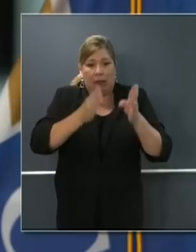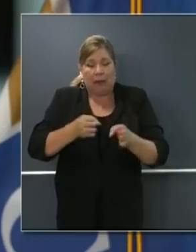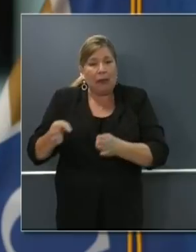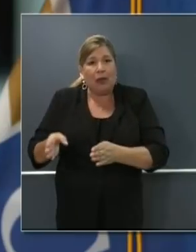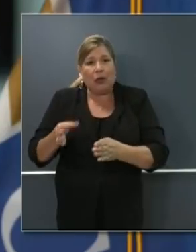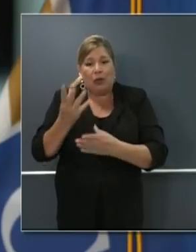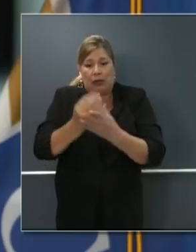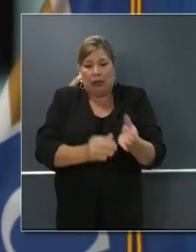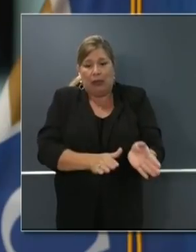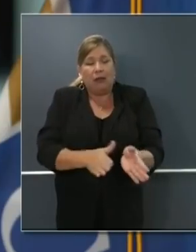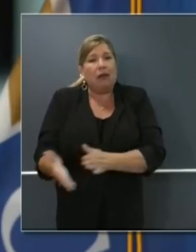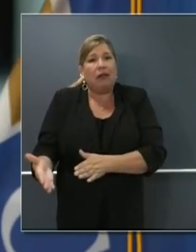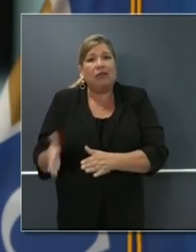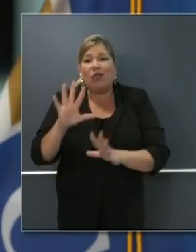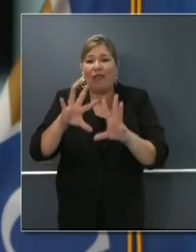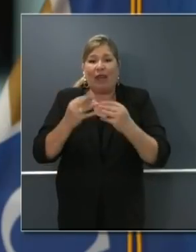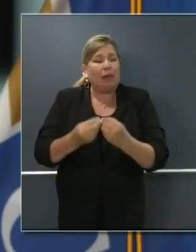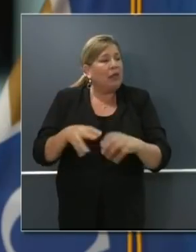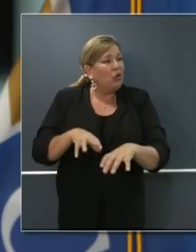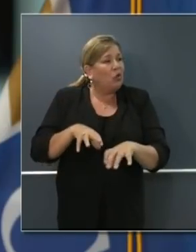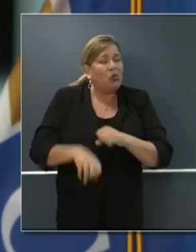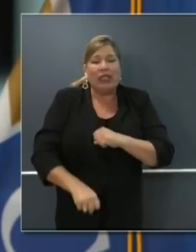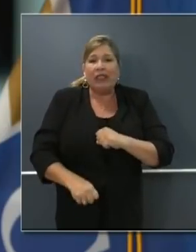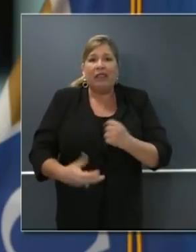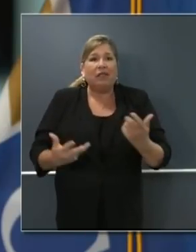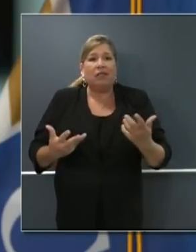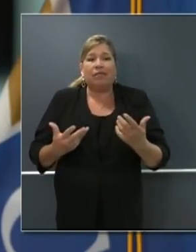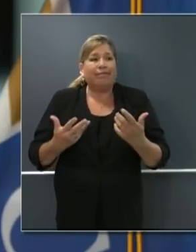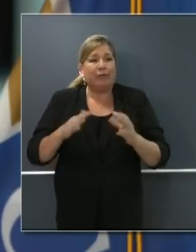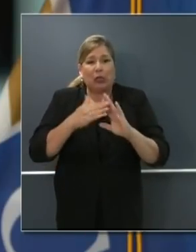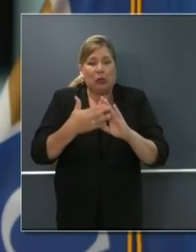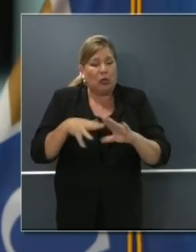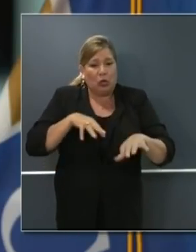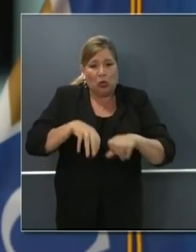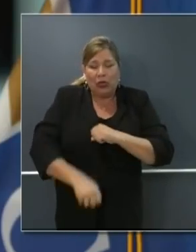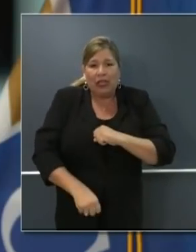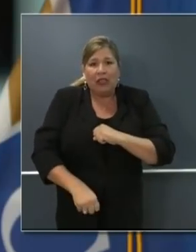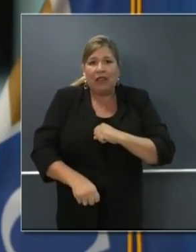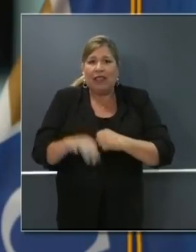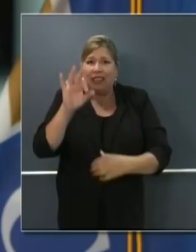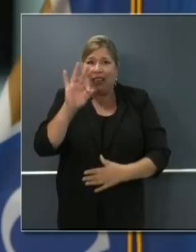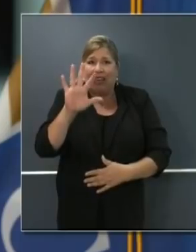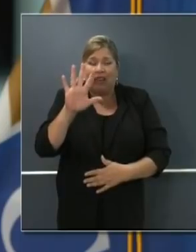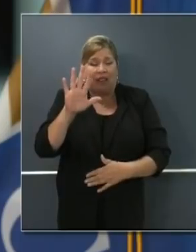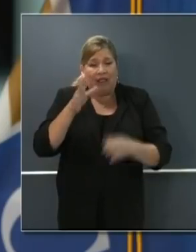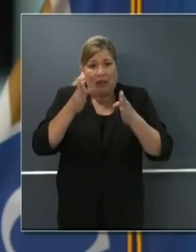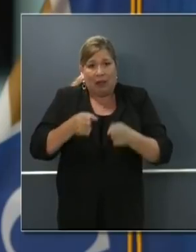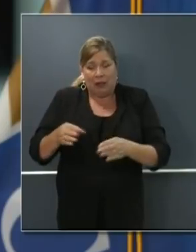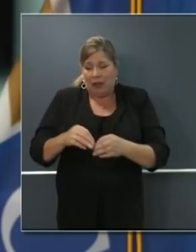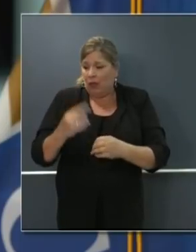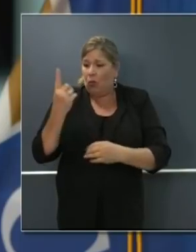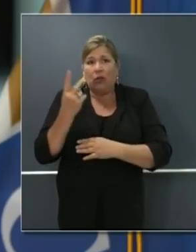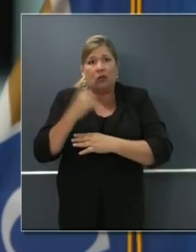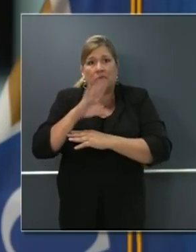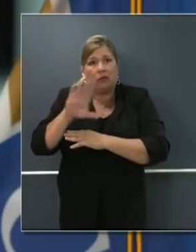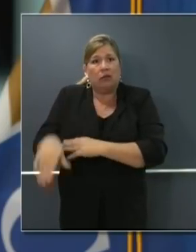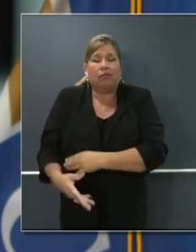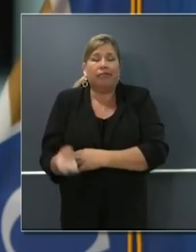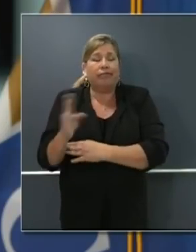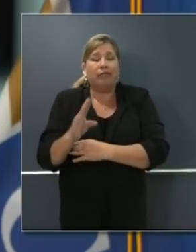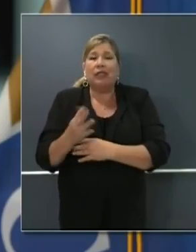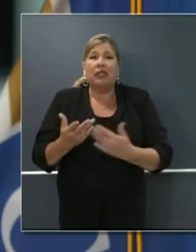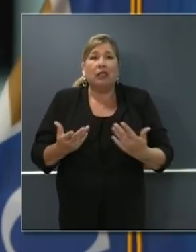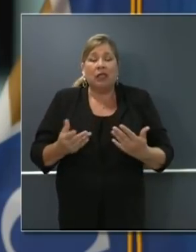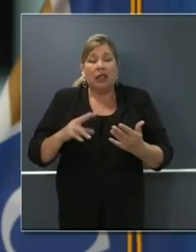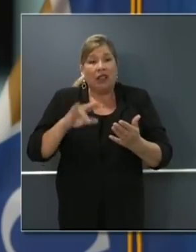the last 24 hours that lost their lives. I mean, this virus, I said it doesn't take weekends away last weekend, but it's